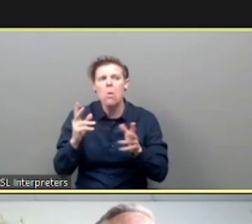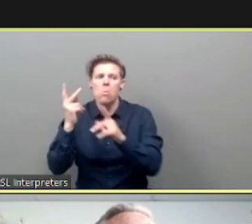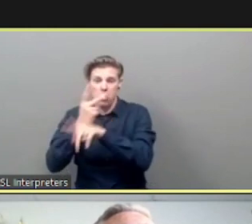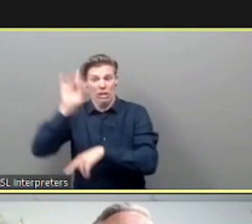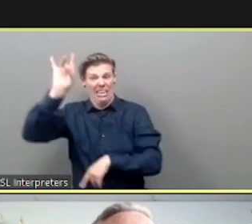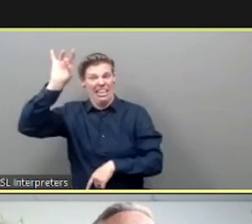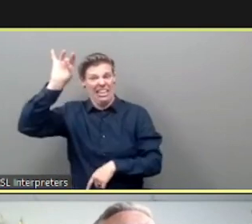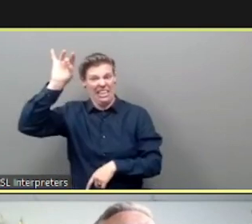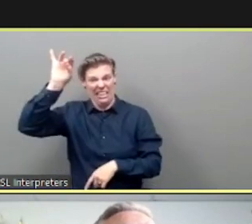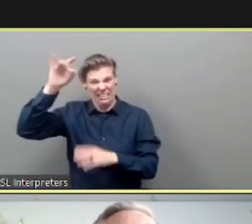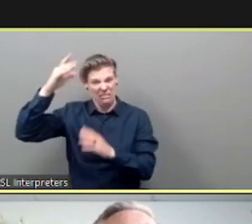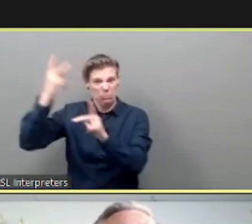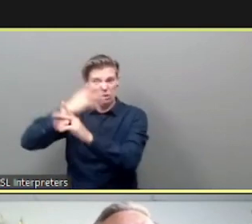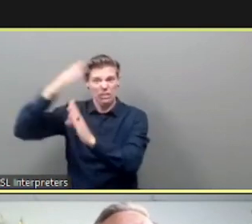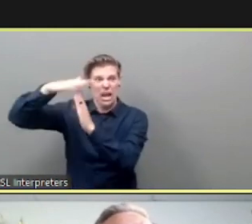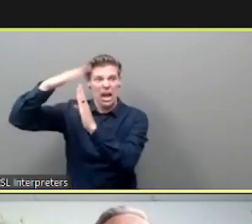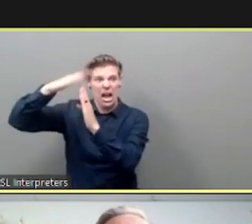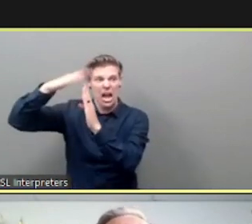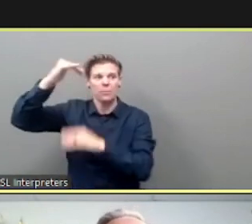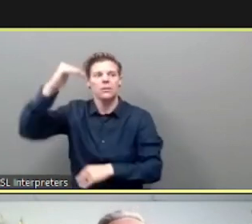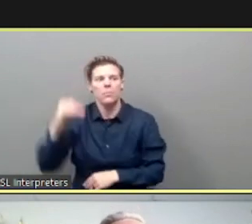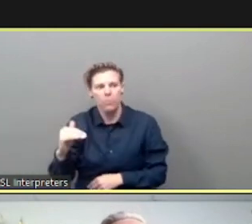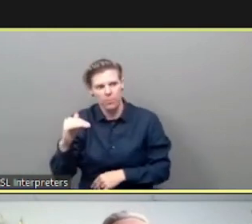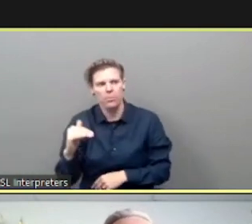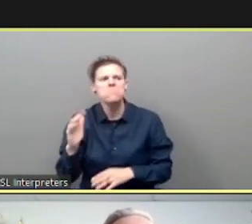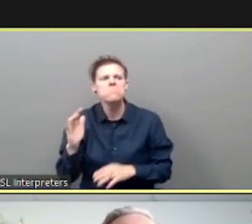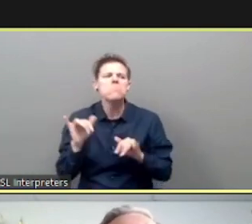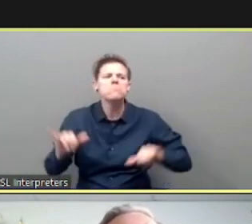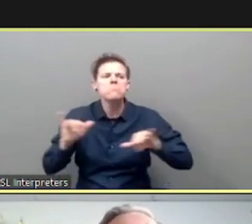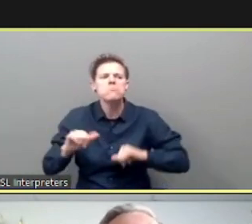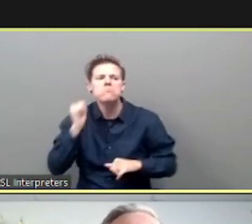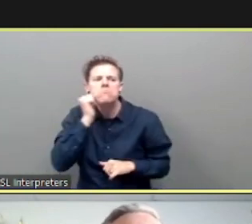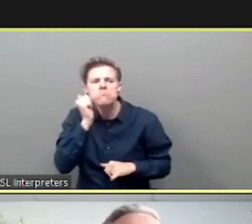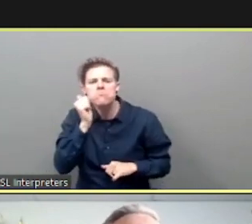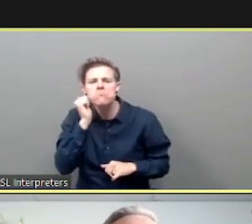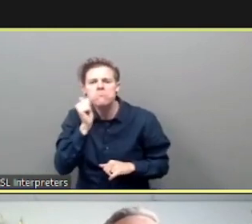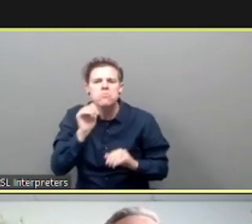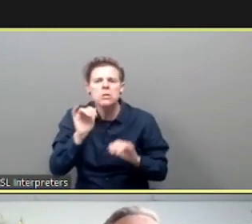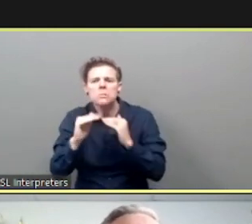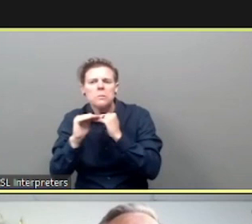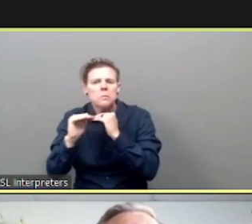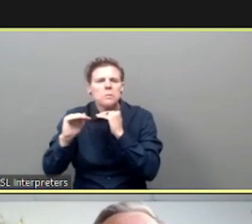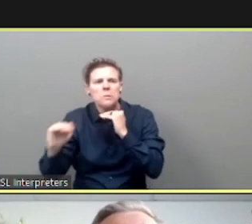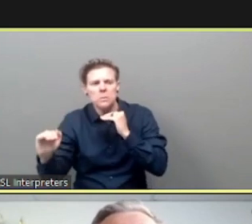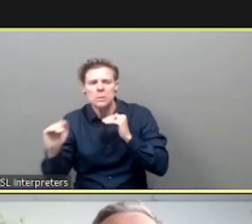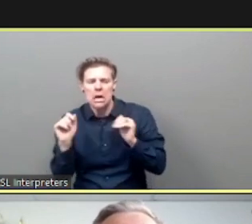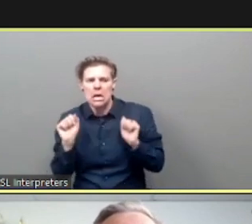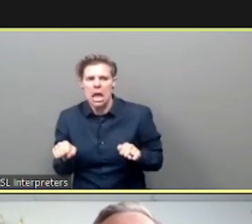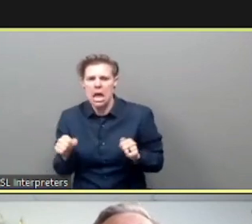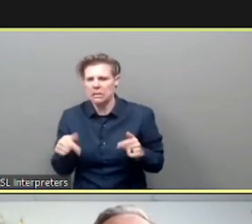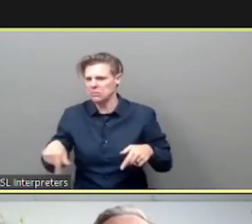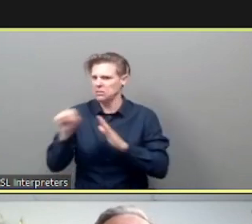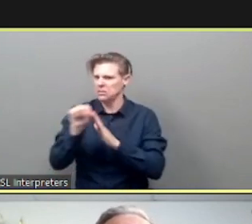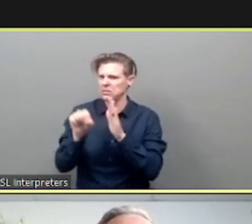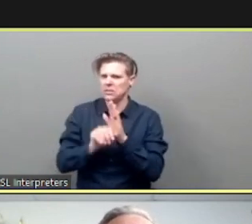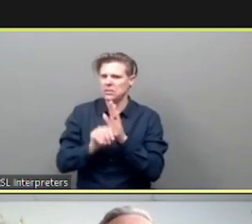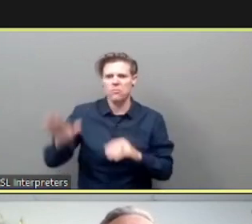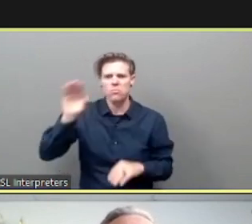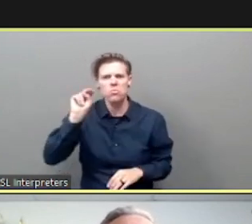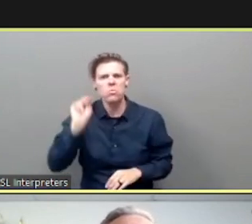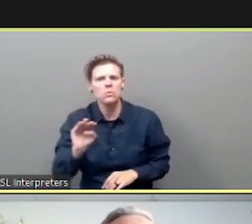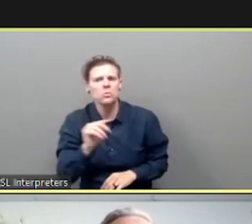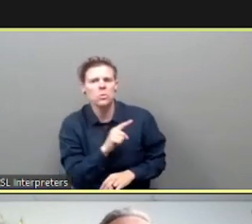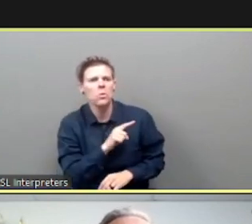this is the daily case rate. And so that is pretty manageable here in our state and better actually than other